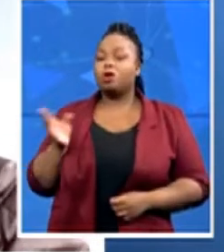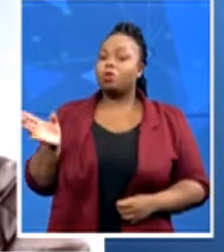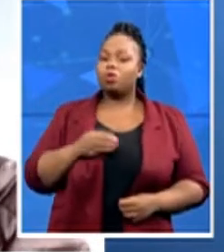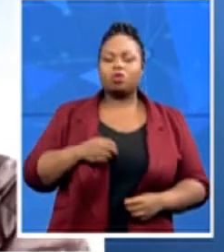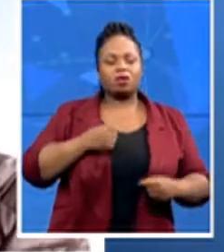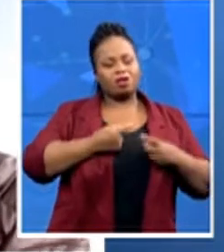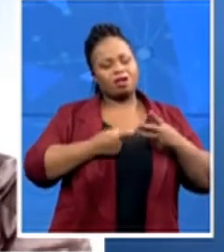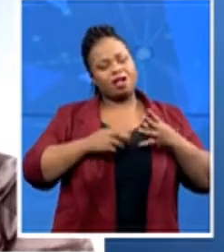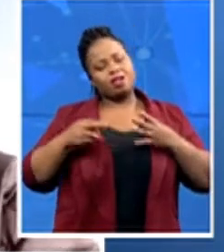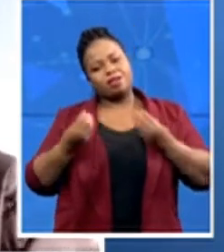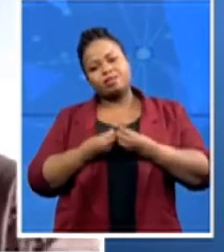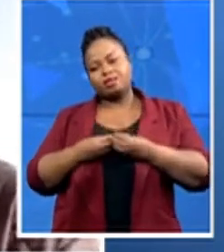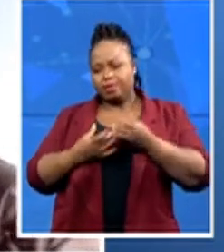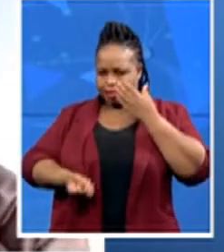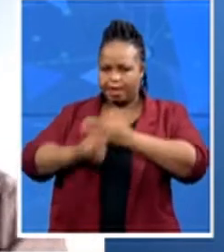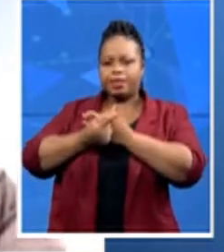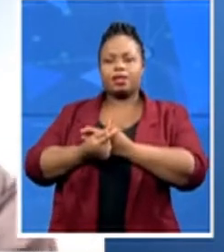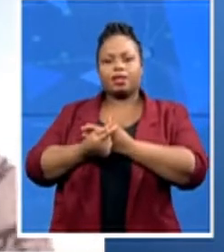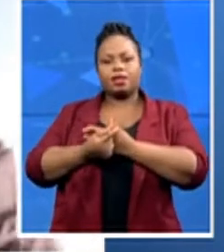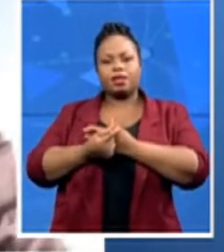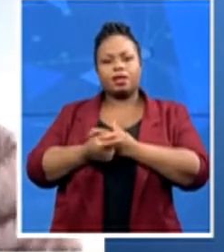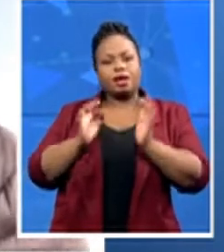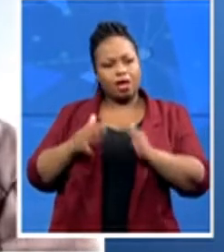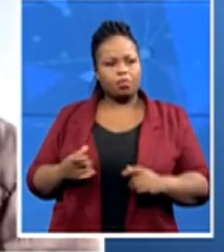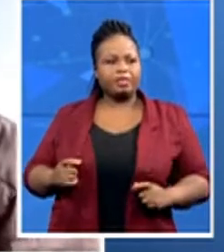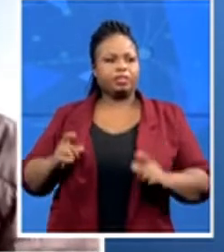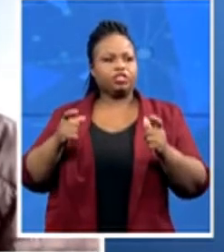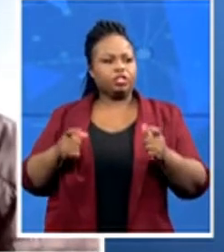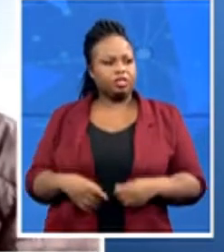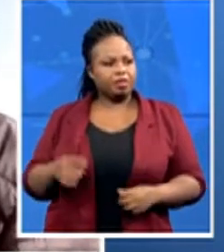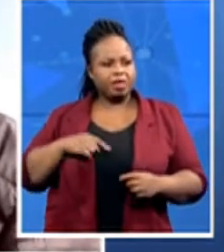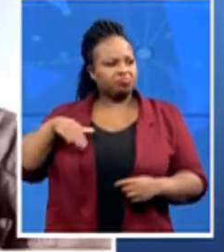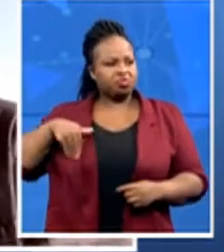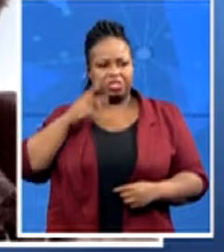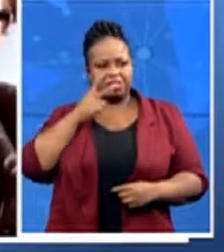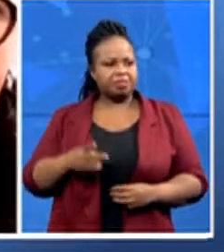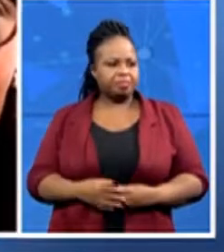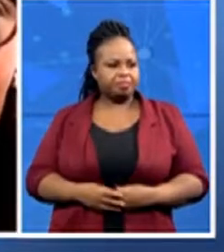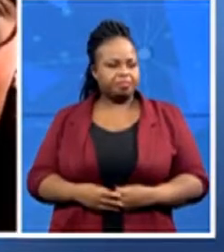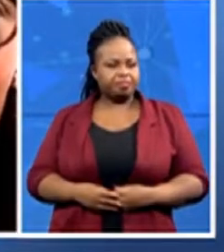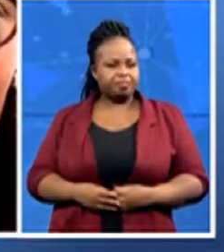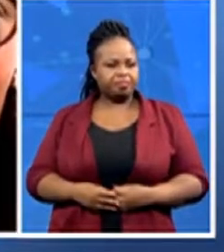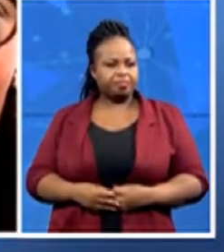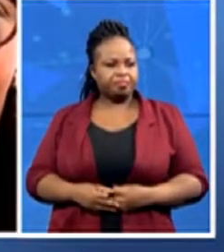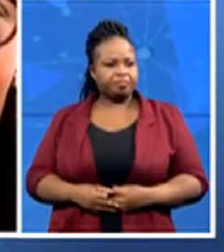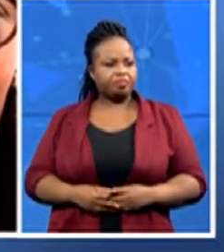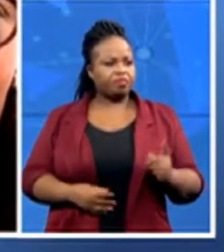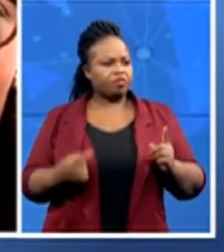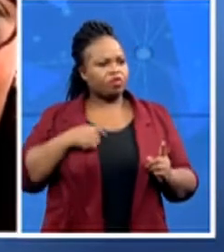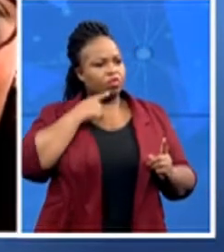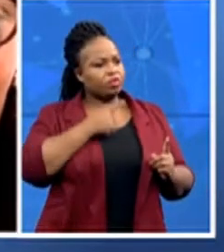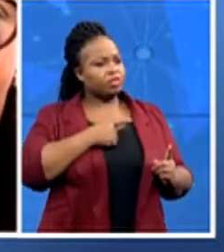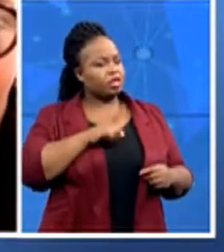with urgency, and we have not seen that urgency as yet. You say you're encouraged by the passing of these